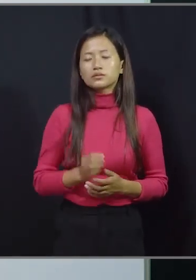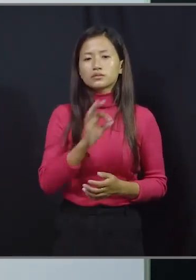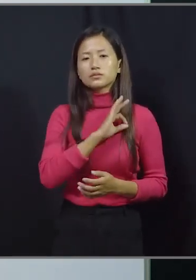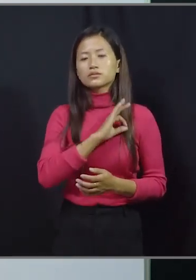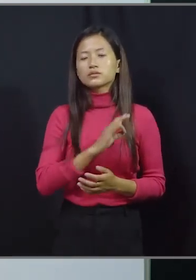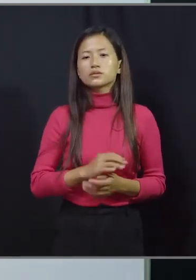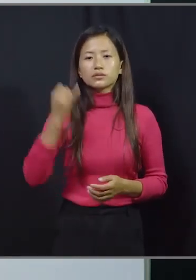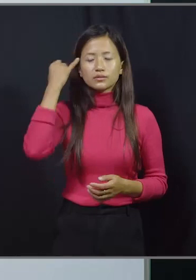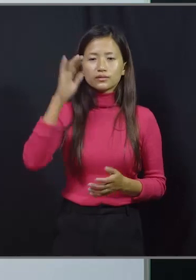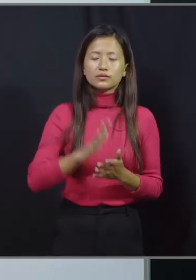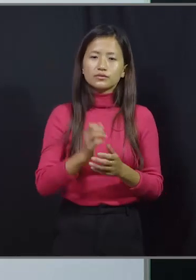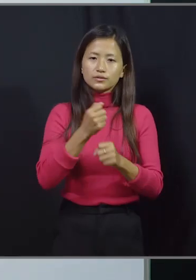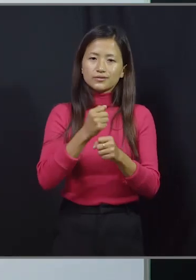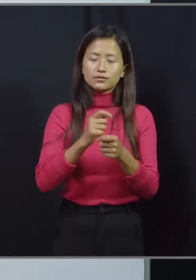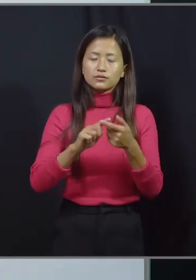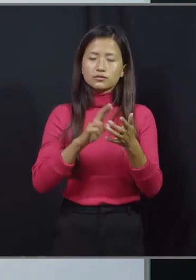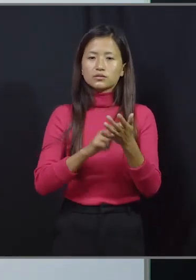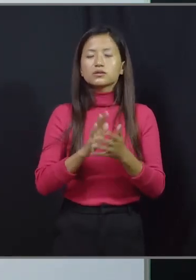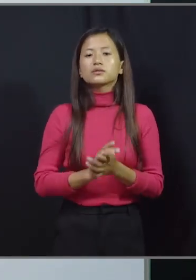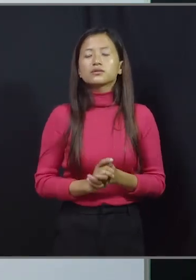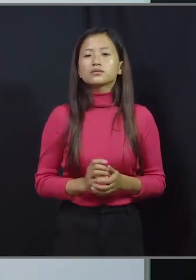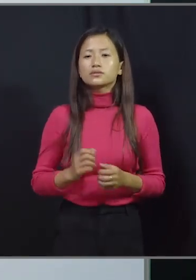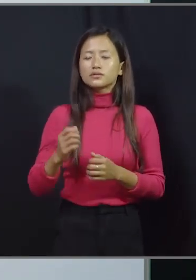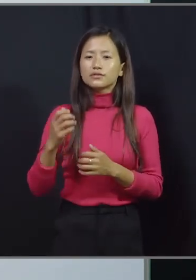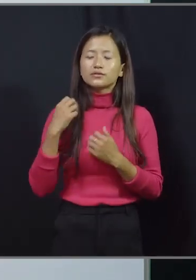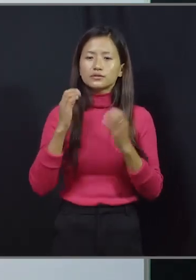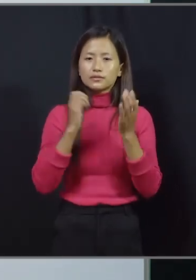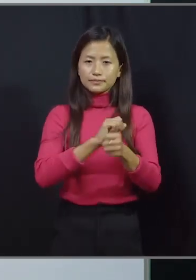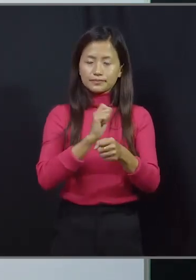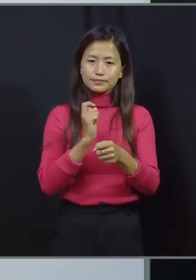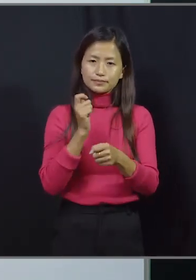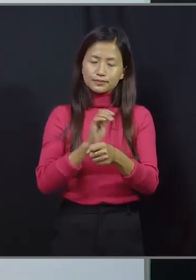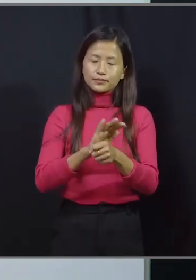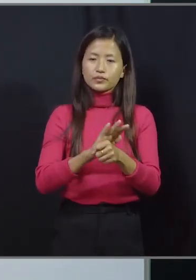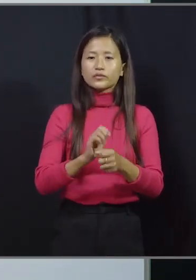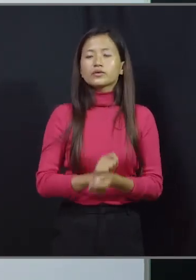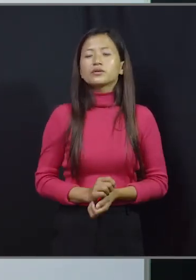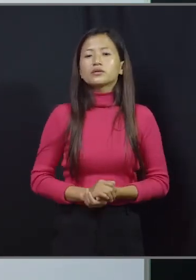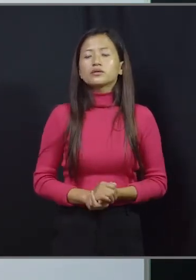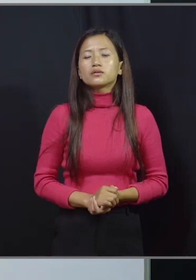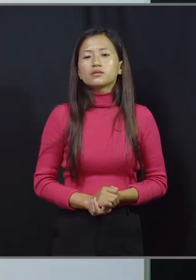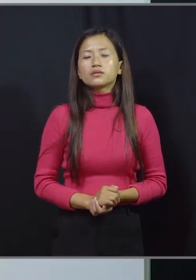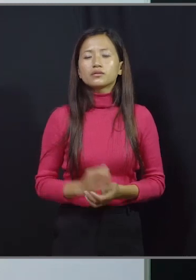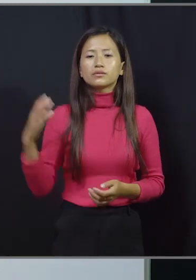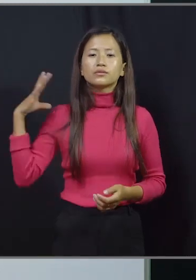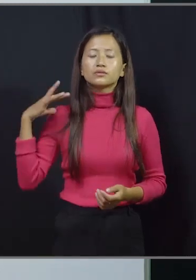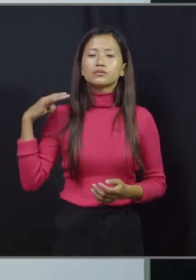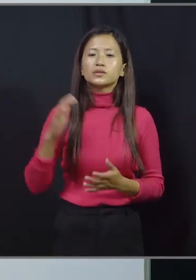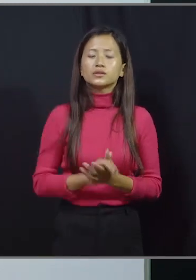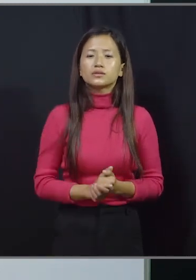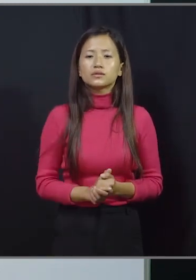like the idea of this General Service Enlistment Act. So even from the military point of view, they were just waiting